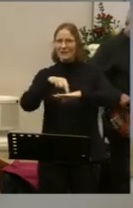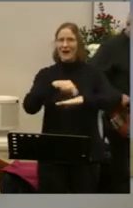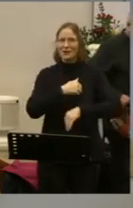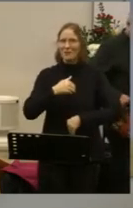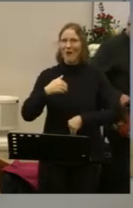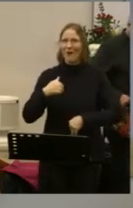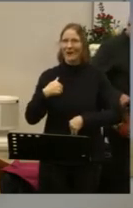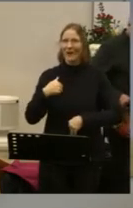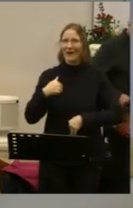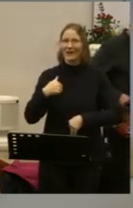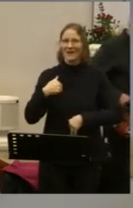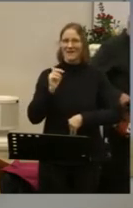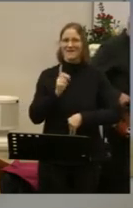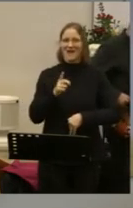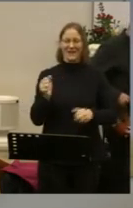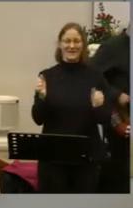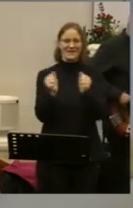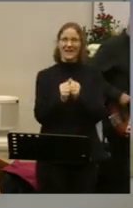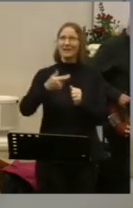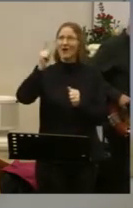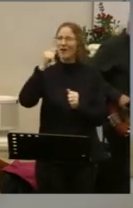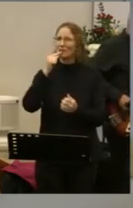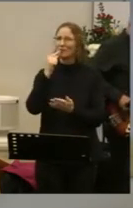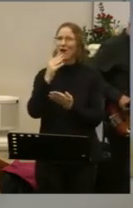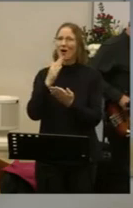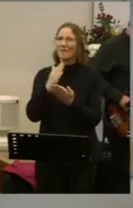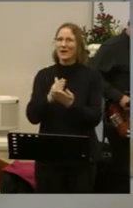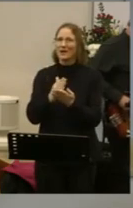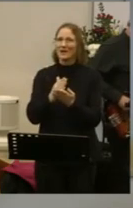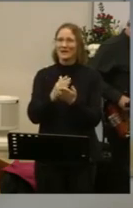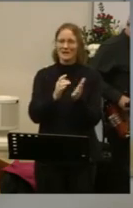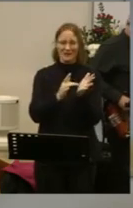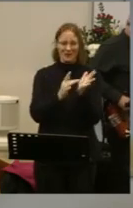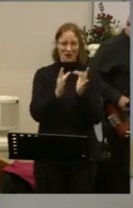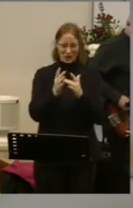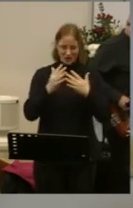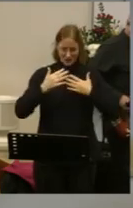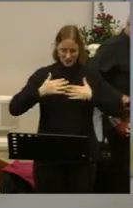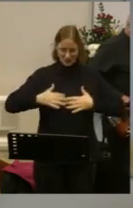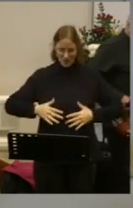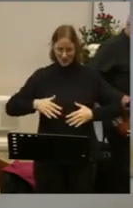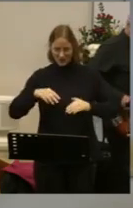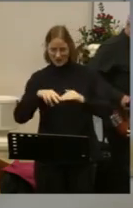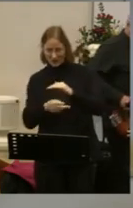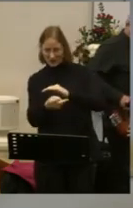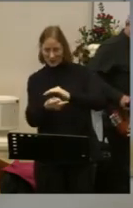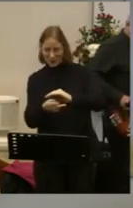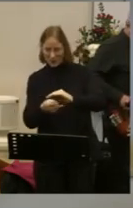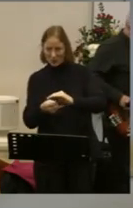the morning that sealed the promise Your buried